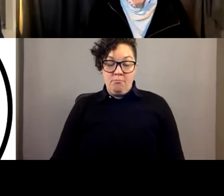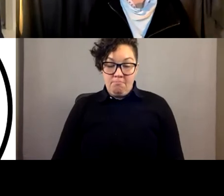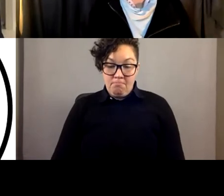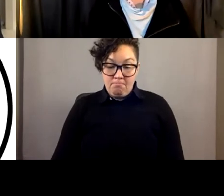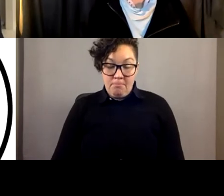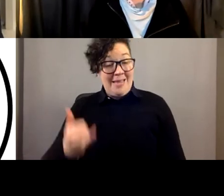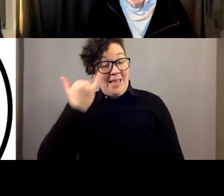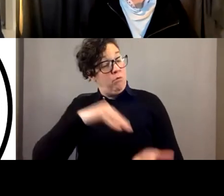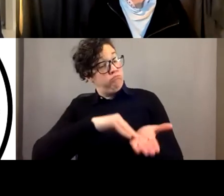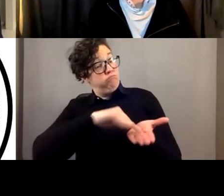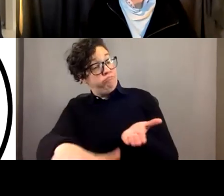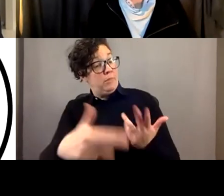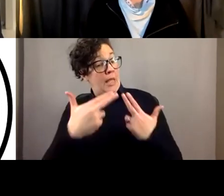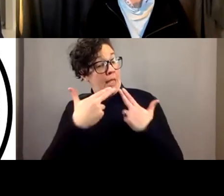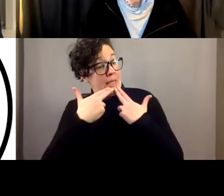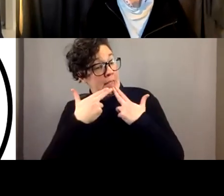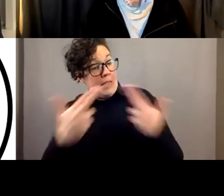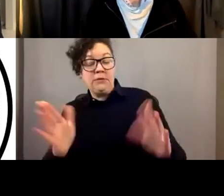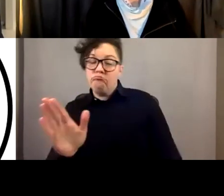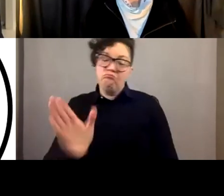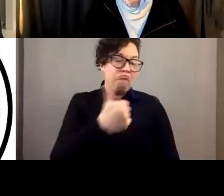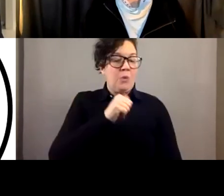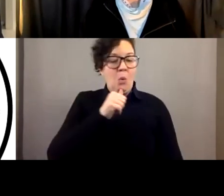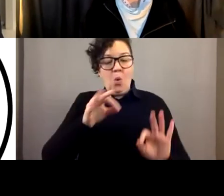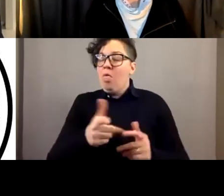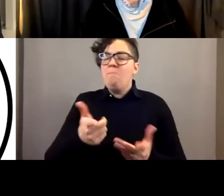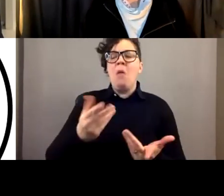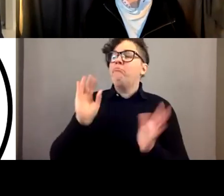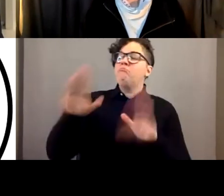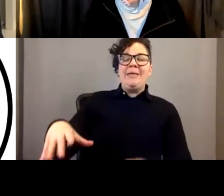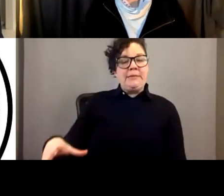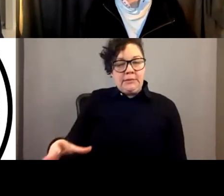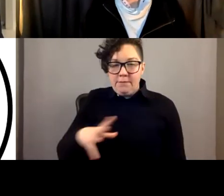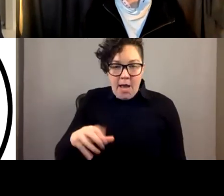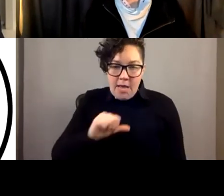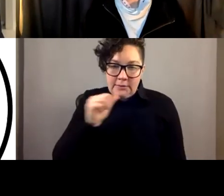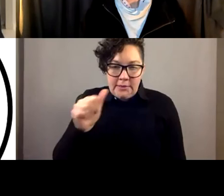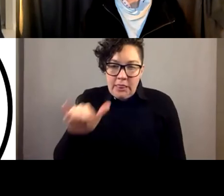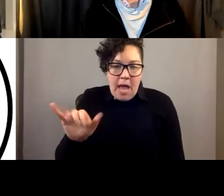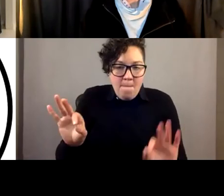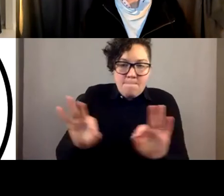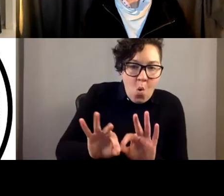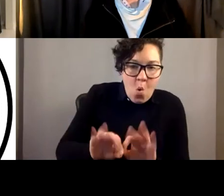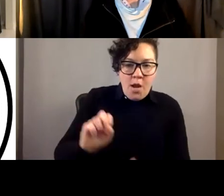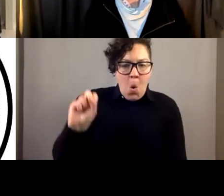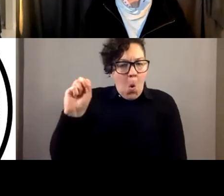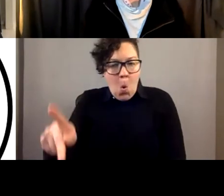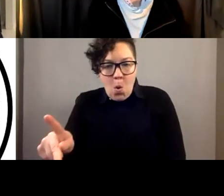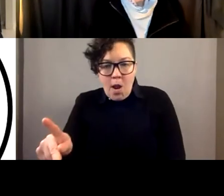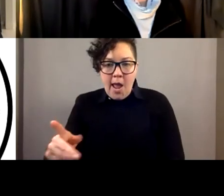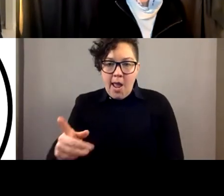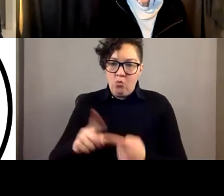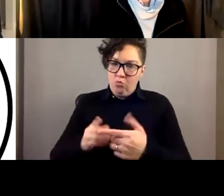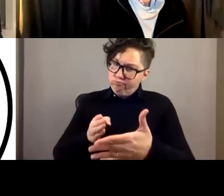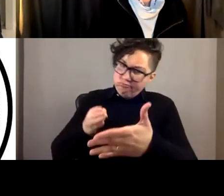innocent of these charges, the signal they might send is that, you know, it's okay, or it's not important enough for us to really take a firm stance against